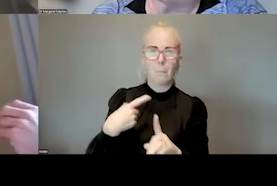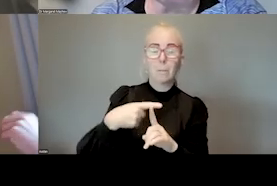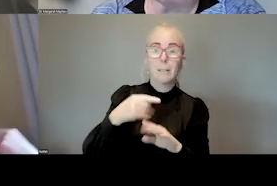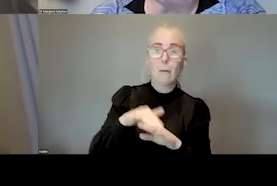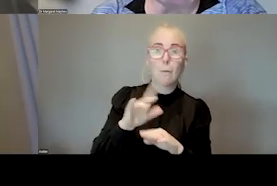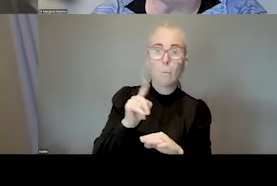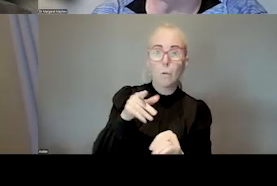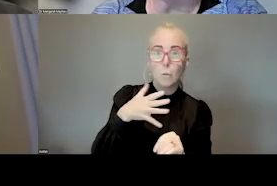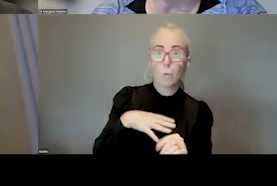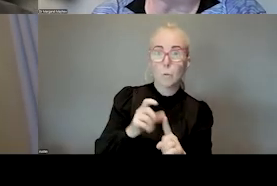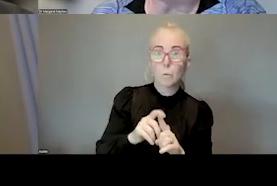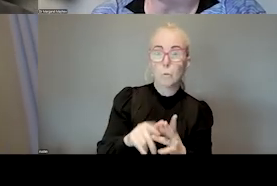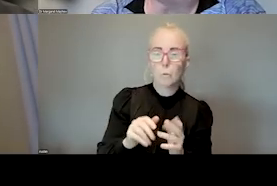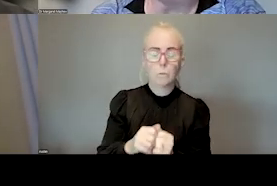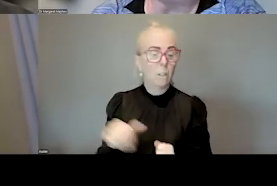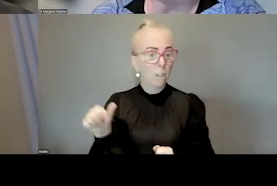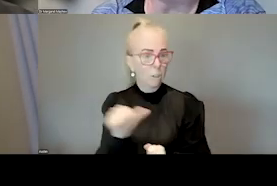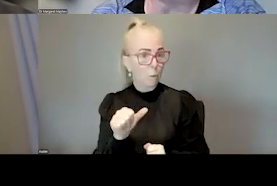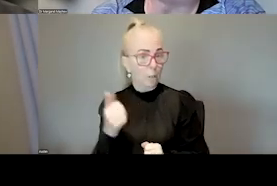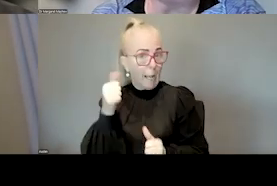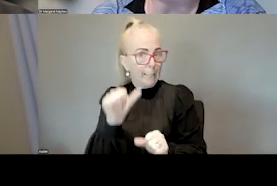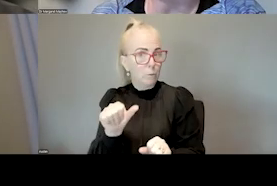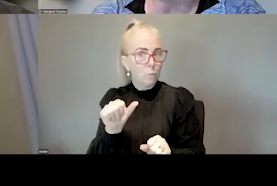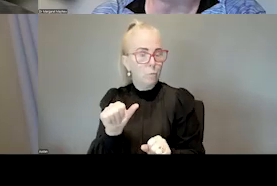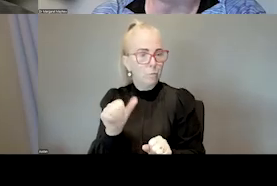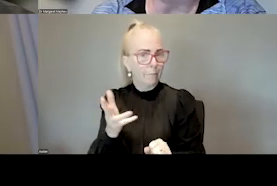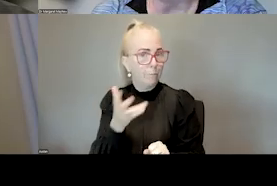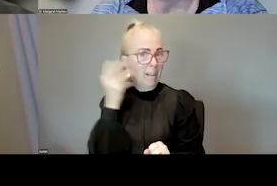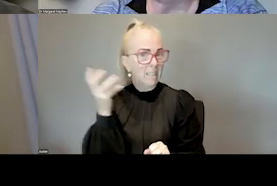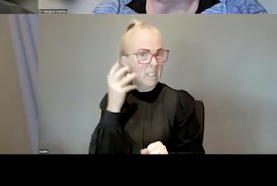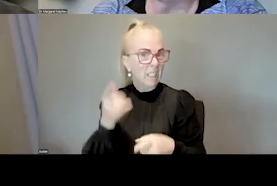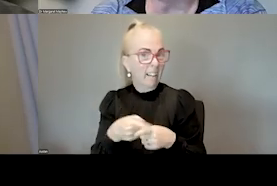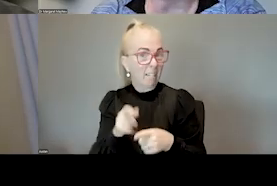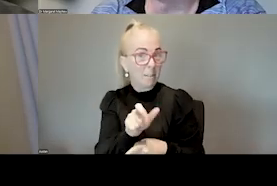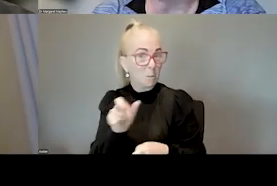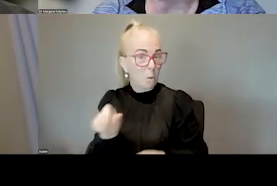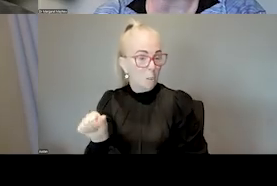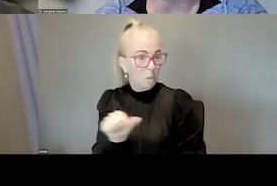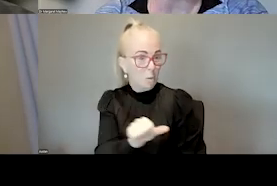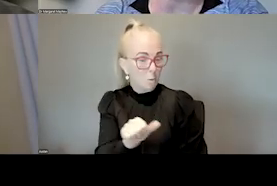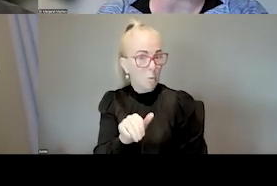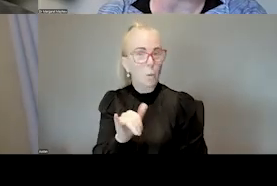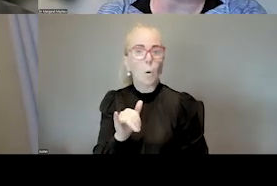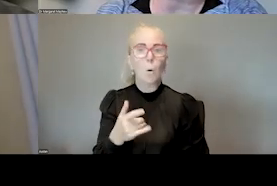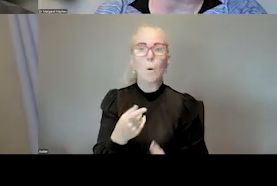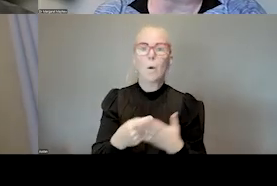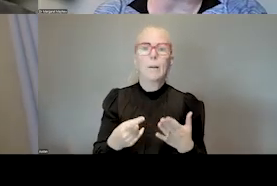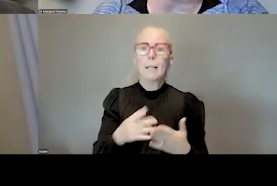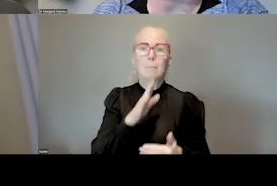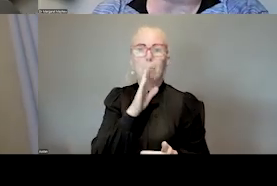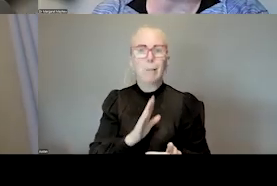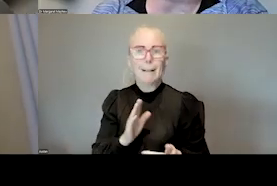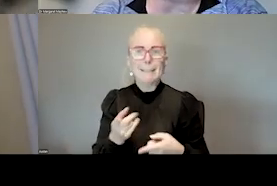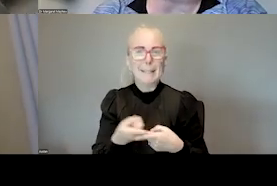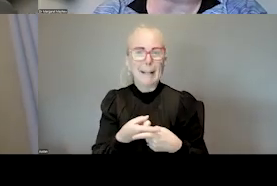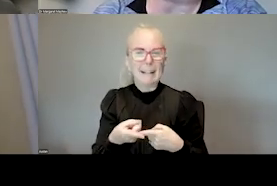jargon or something? I've got doctor before my name. I want to sound clever. Should I do that here, or should I describe it as if I was just literally